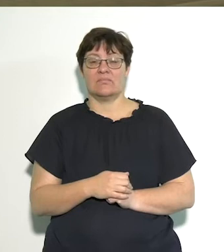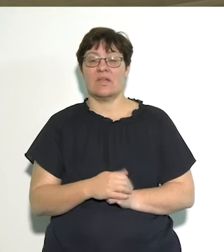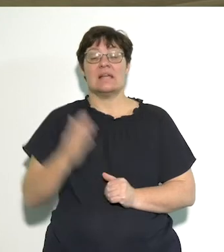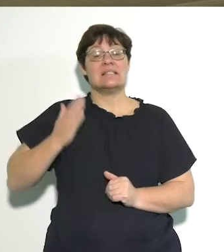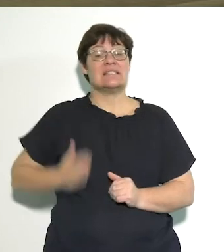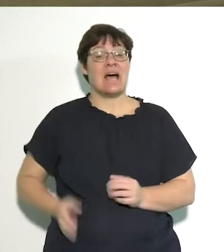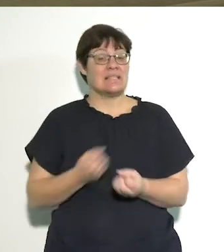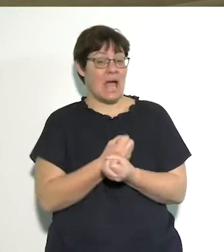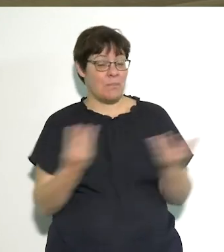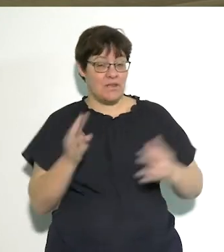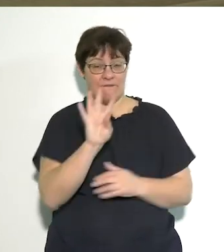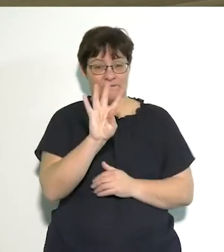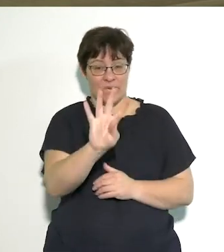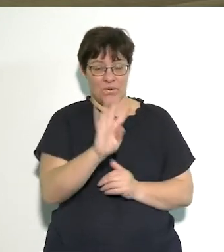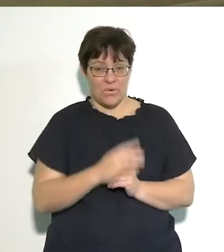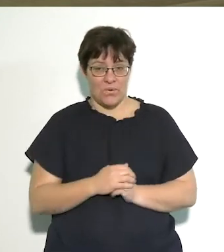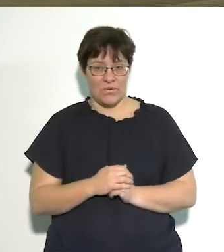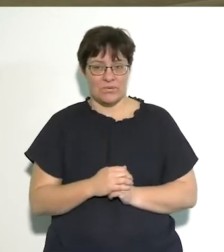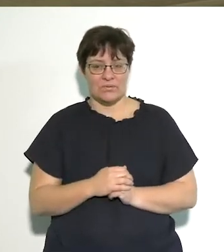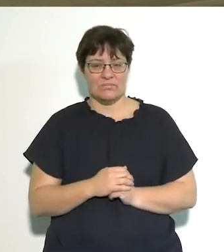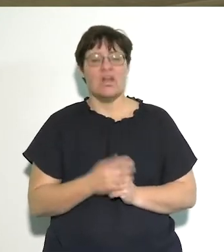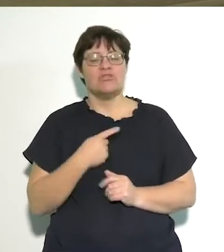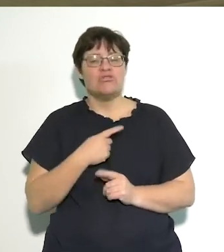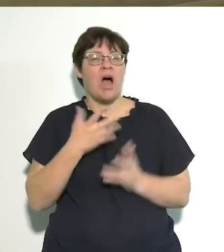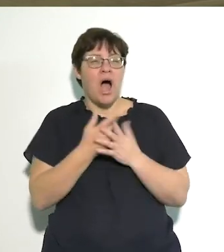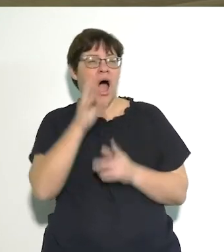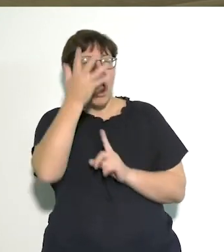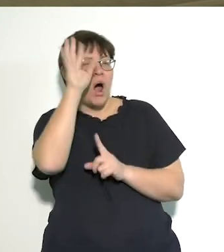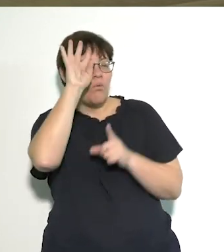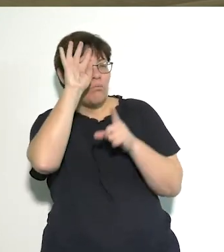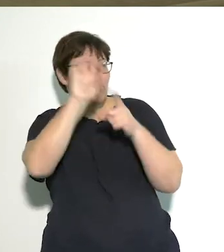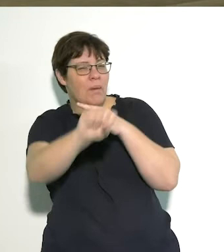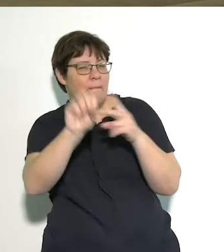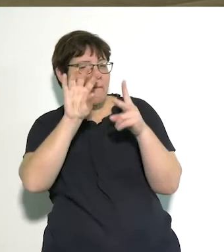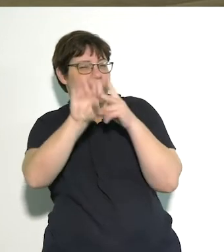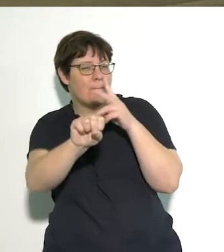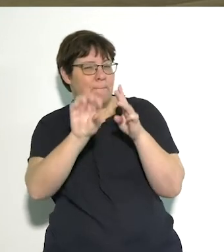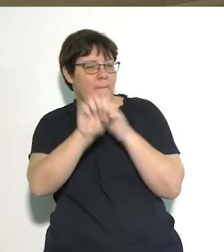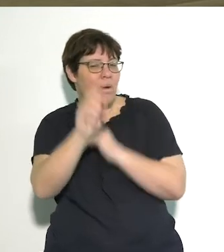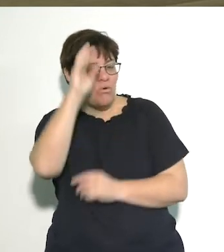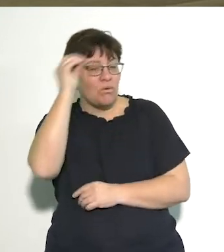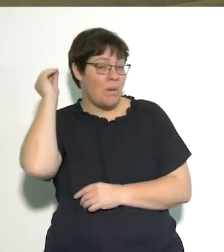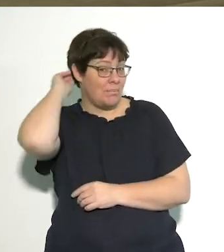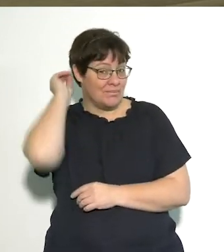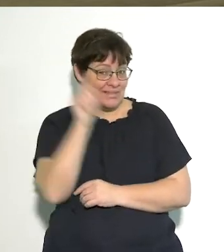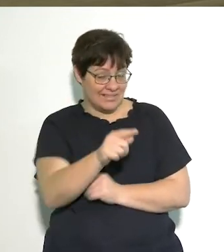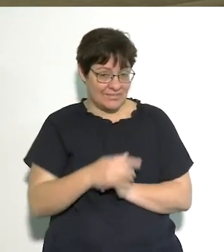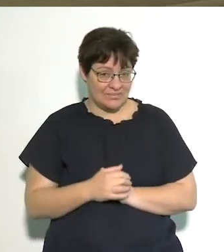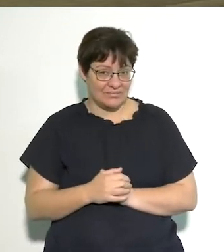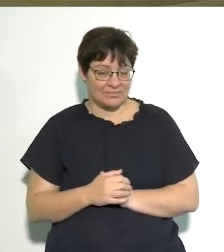And it's got four sides. These are all just reminders for ourselves when we